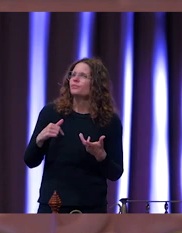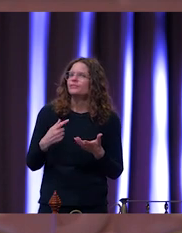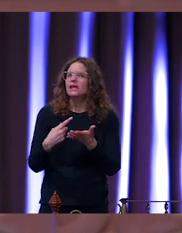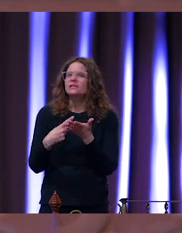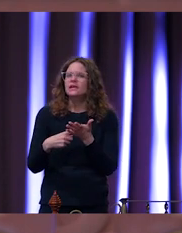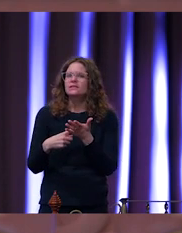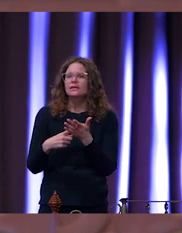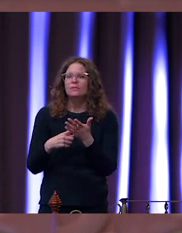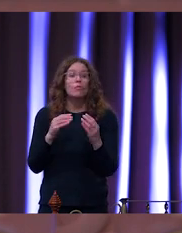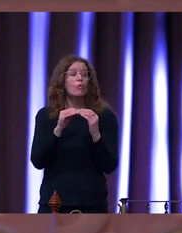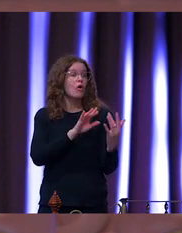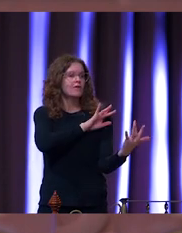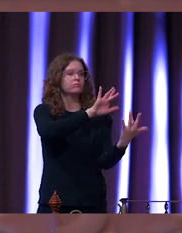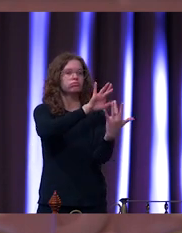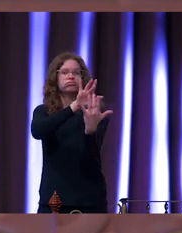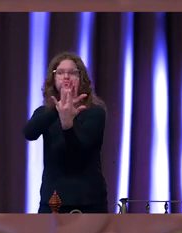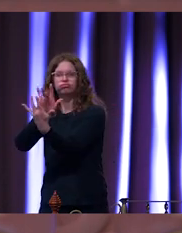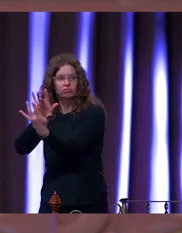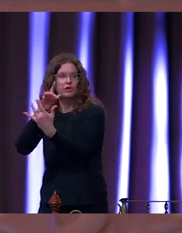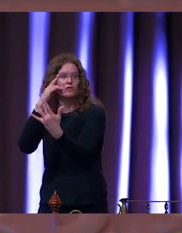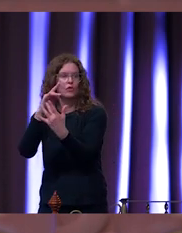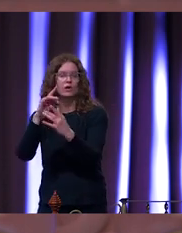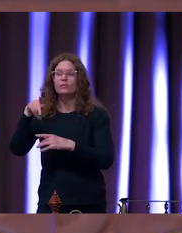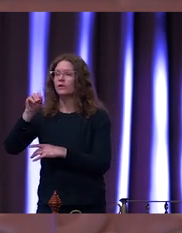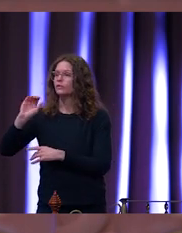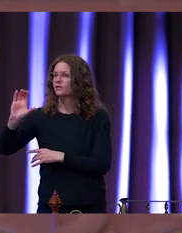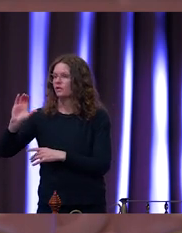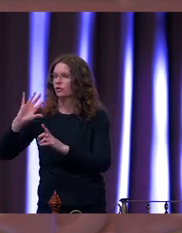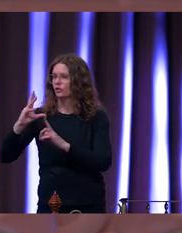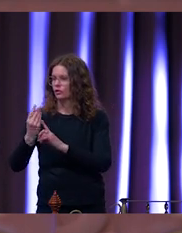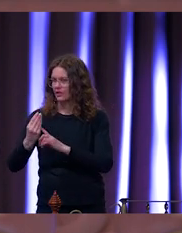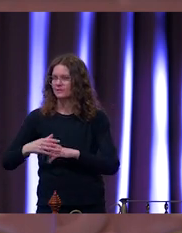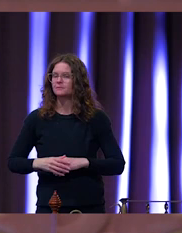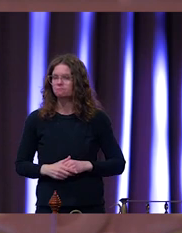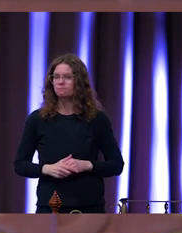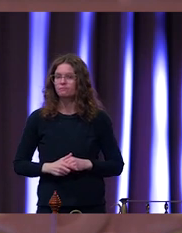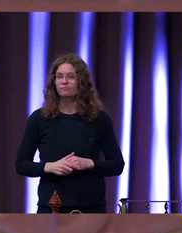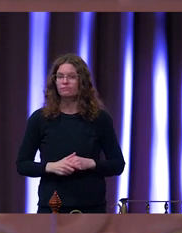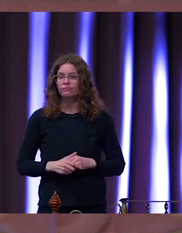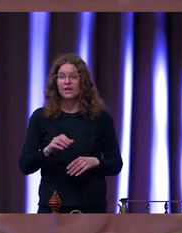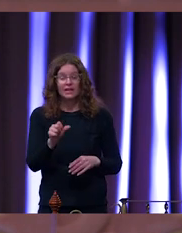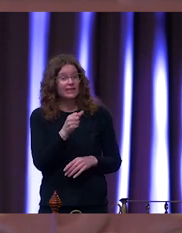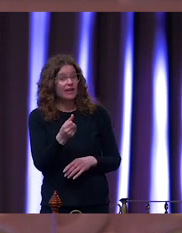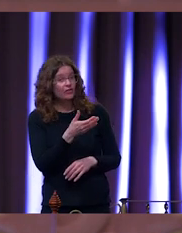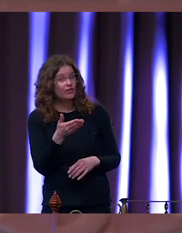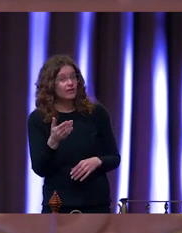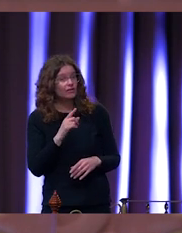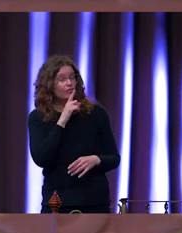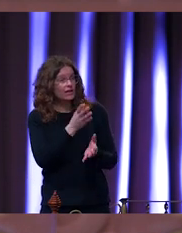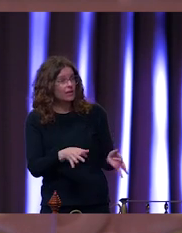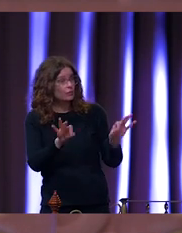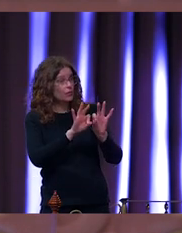reach, right, into communities of color in our city. The other thing that I think is kind of important is that